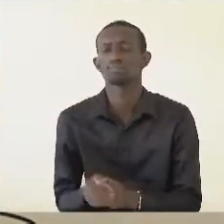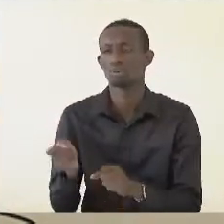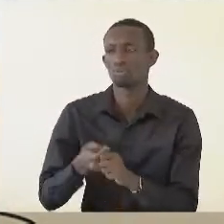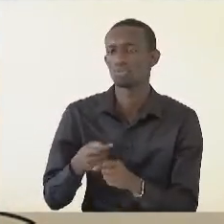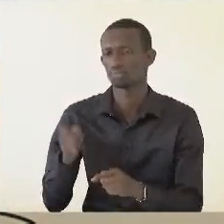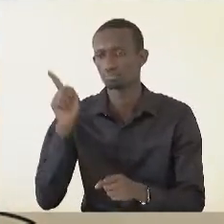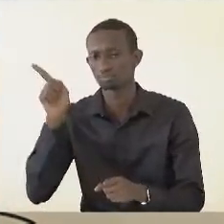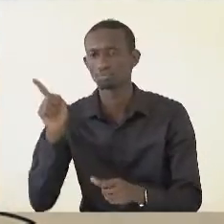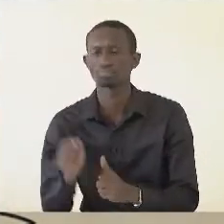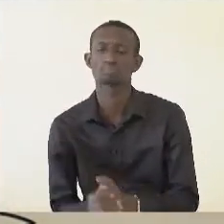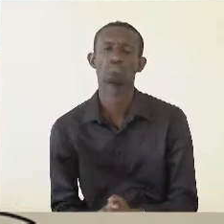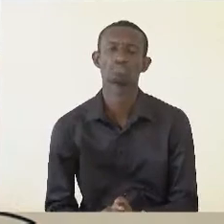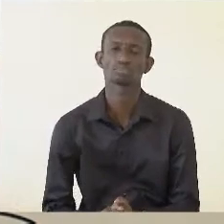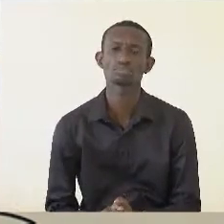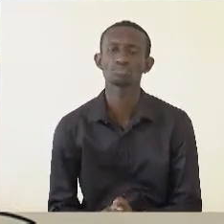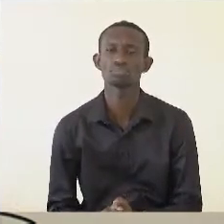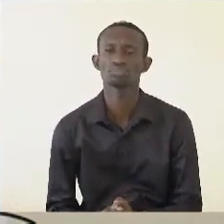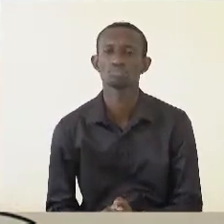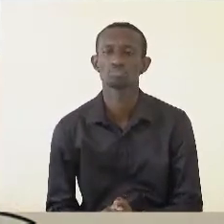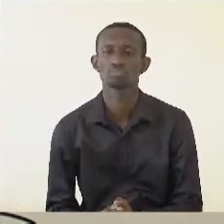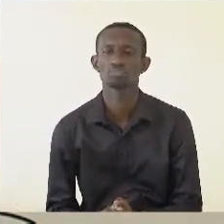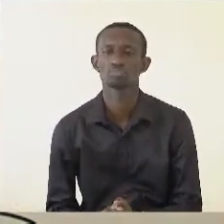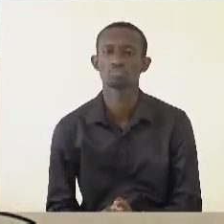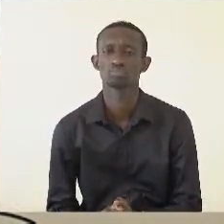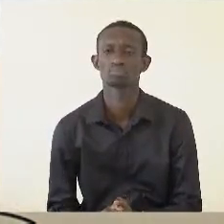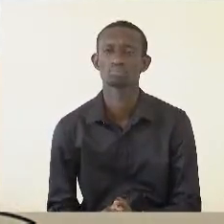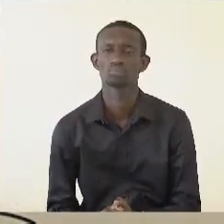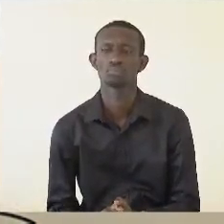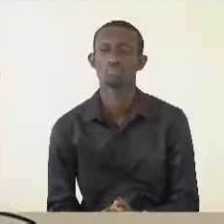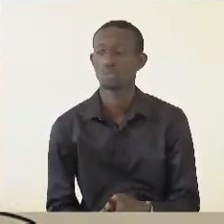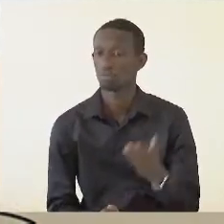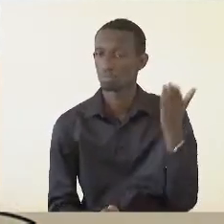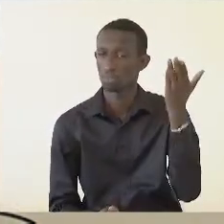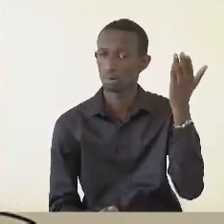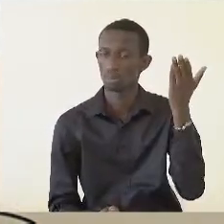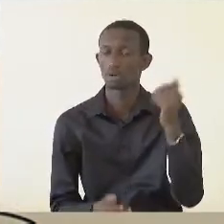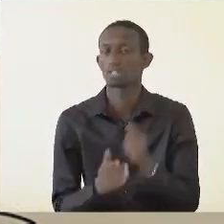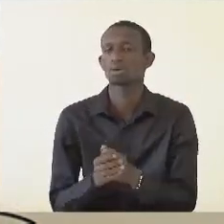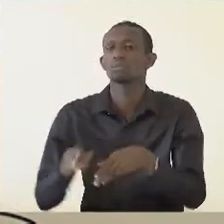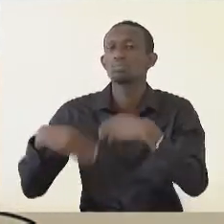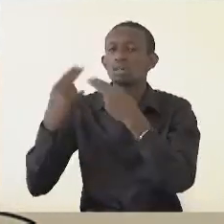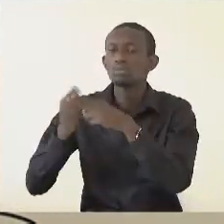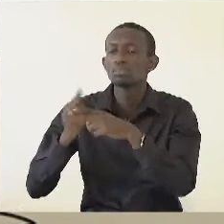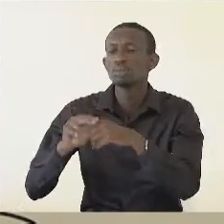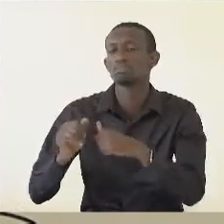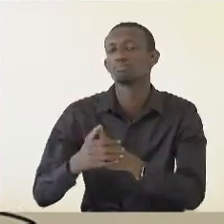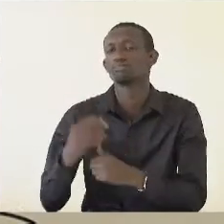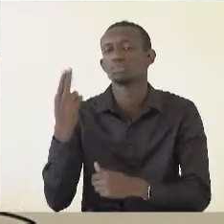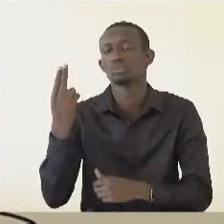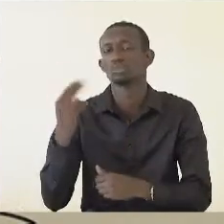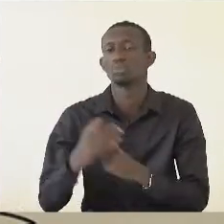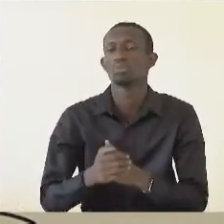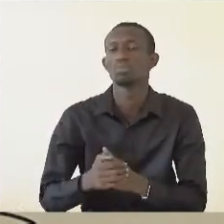carboxylic group. So this one will be named as 2